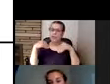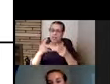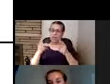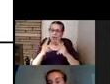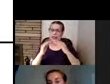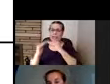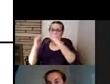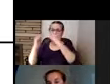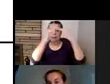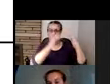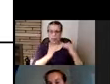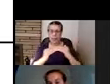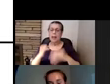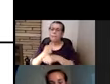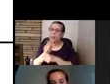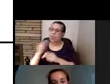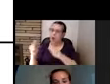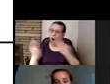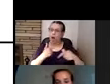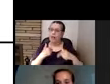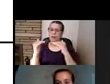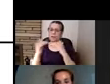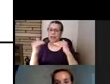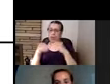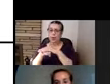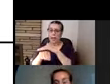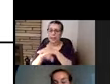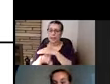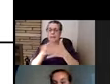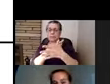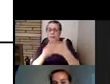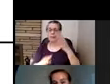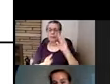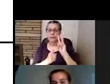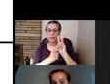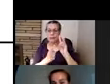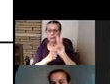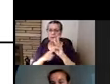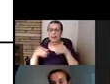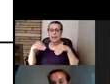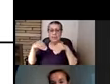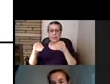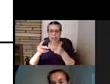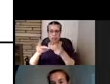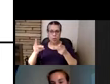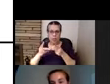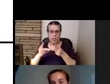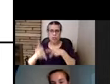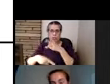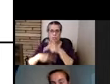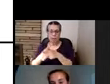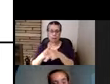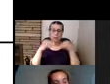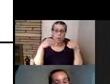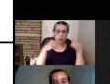and ensure all communities have equal access. And 6, prioritize distributed sales location types, including retailers, fare